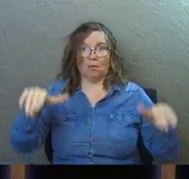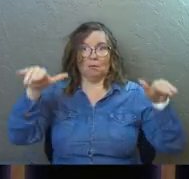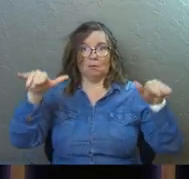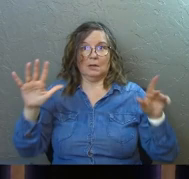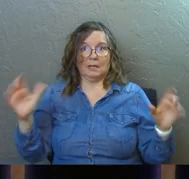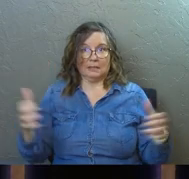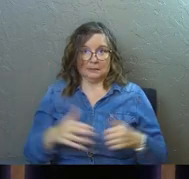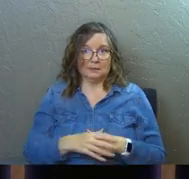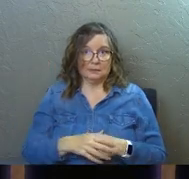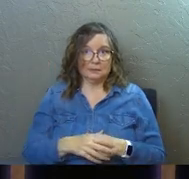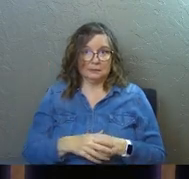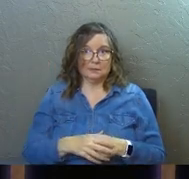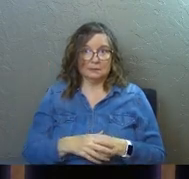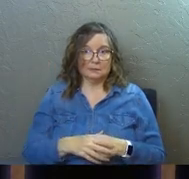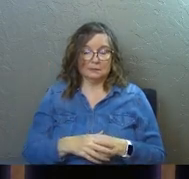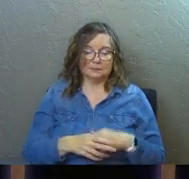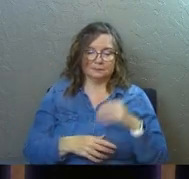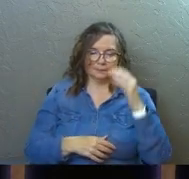guys' cases.